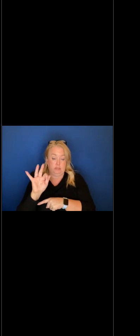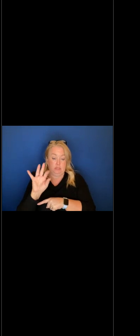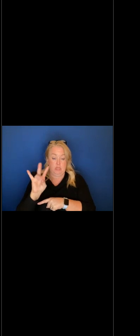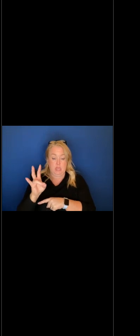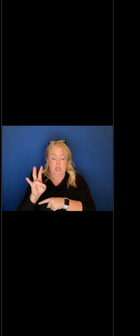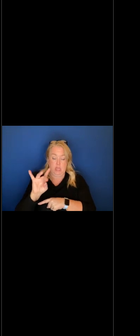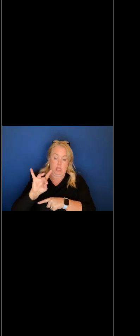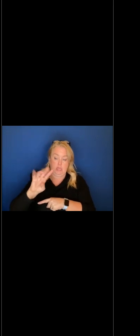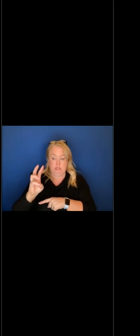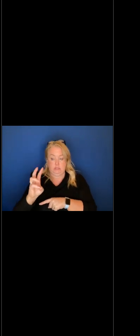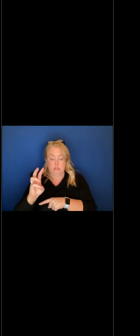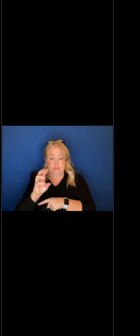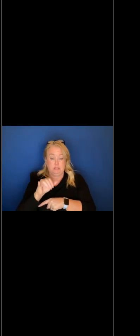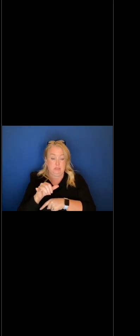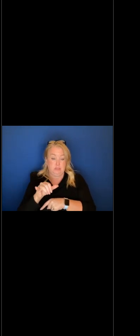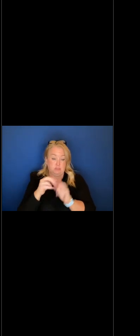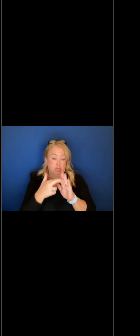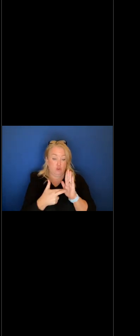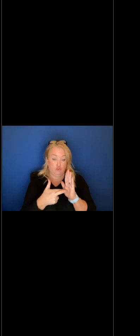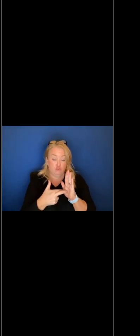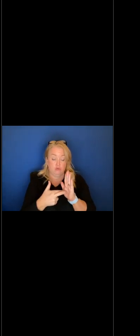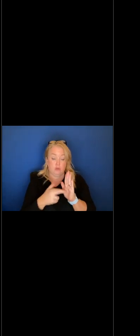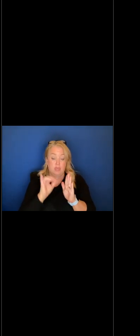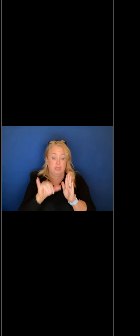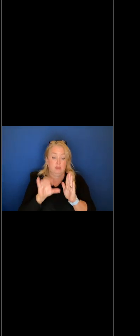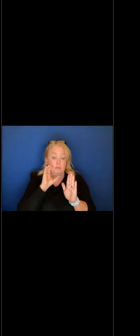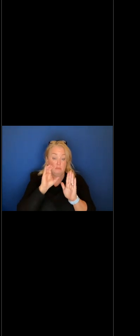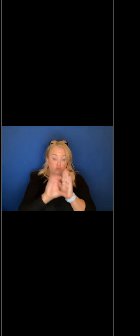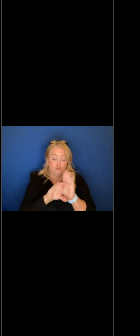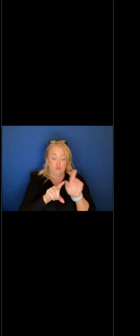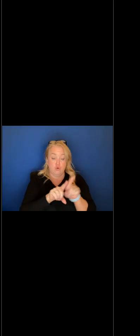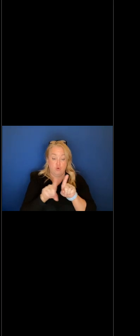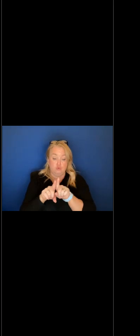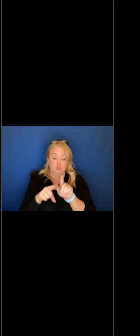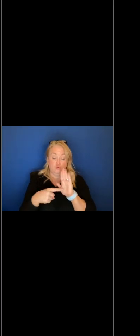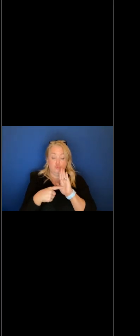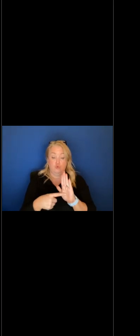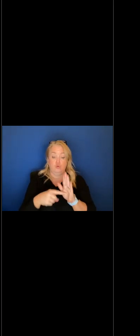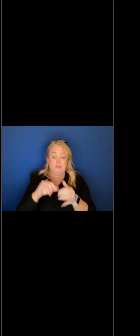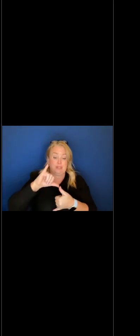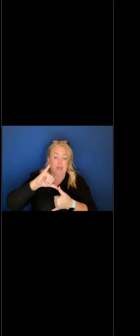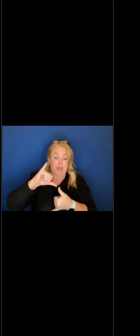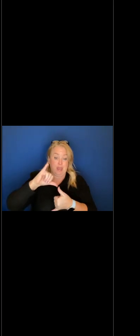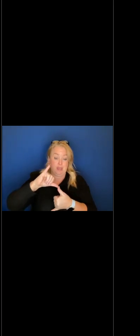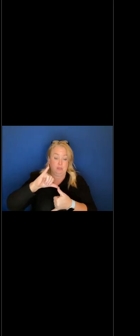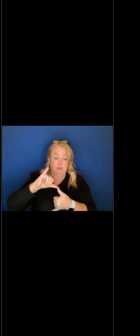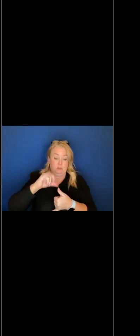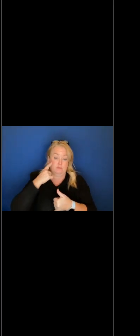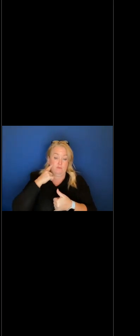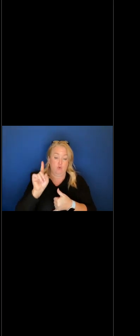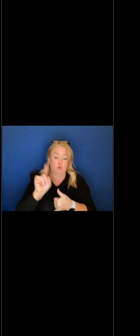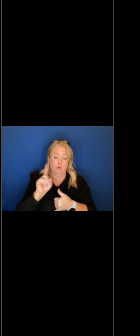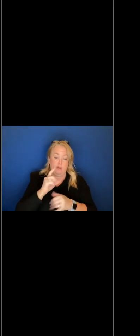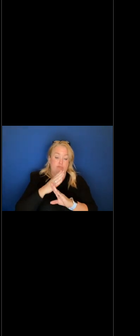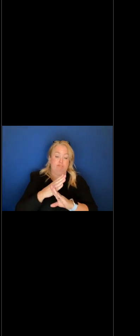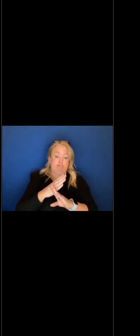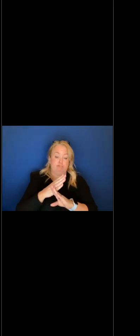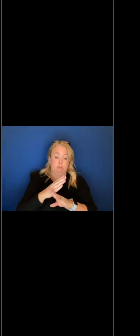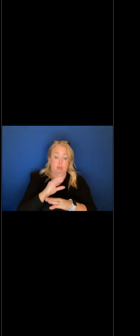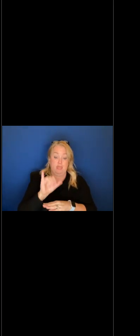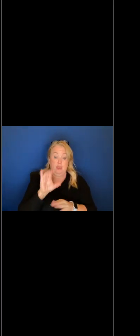1986 standard, the diagram also shows the height of the obstruction, which in